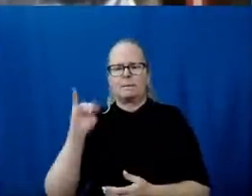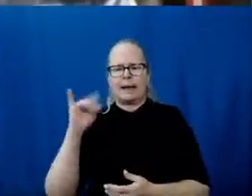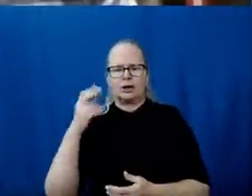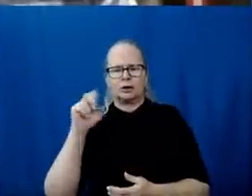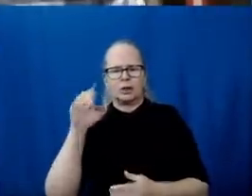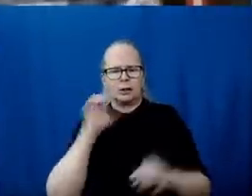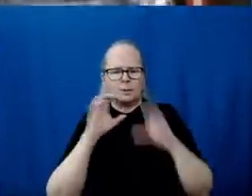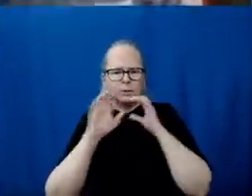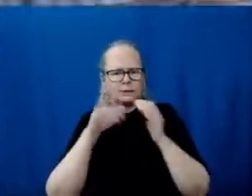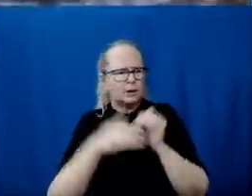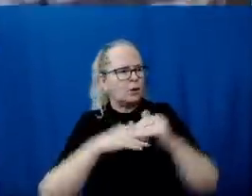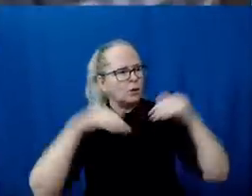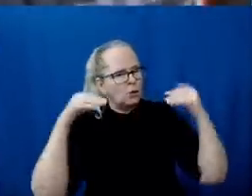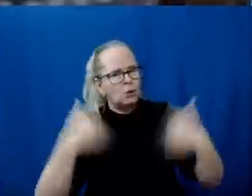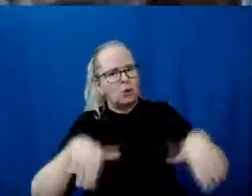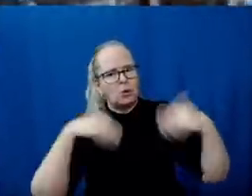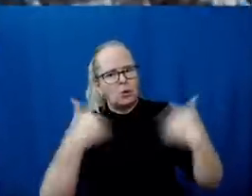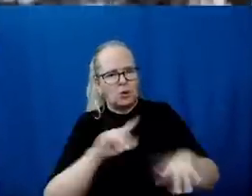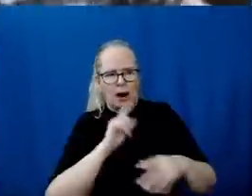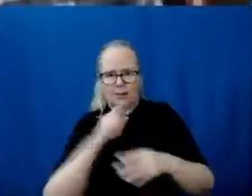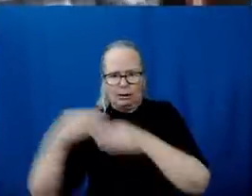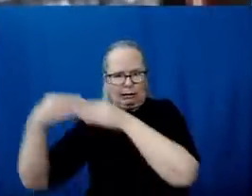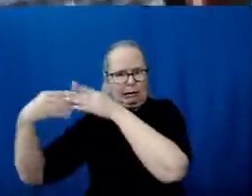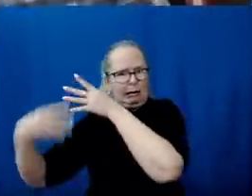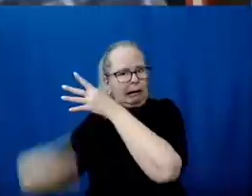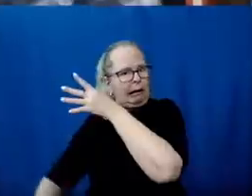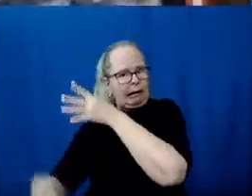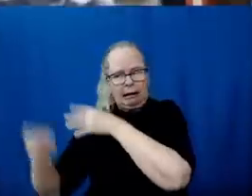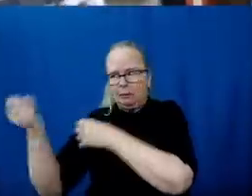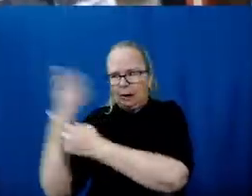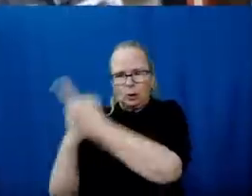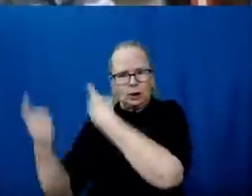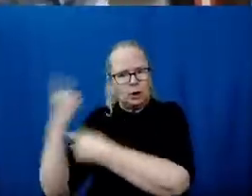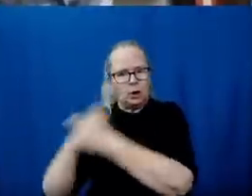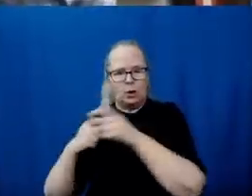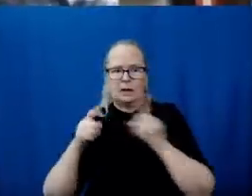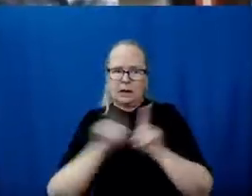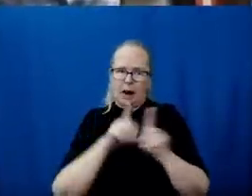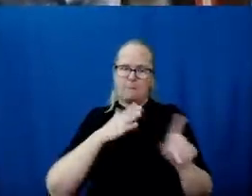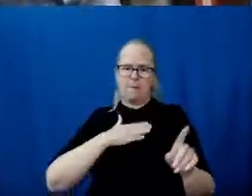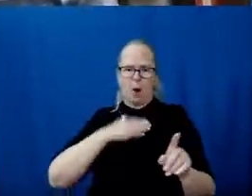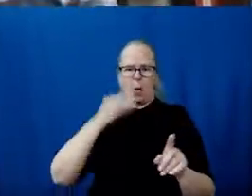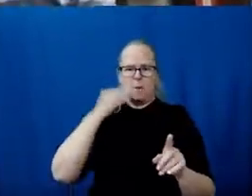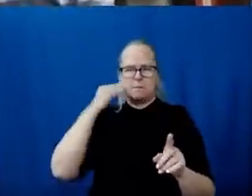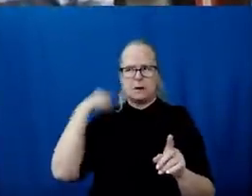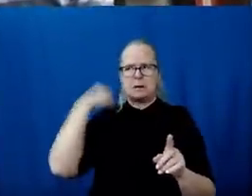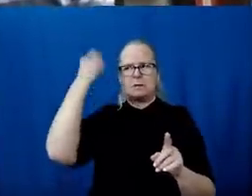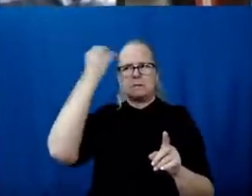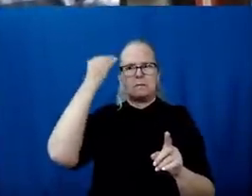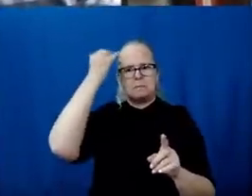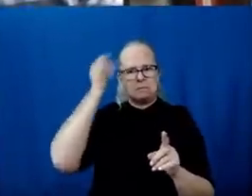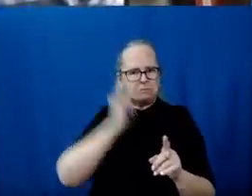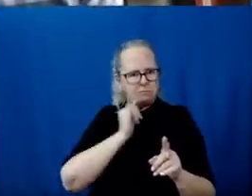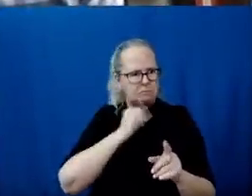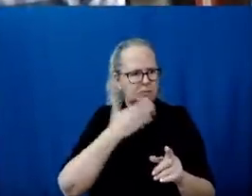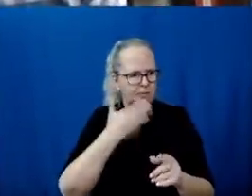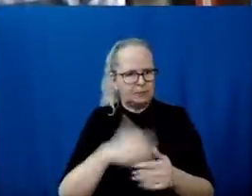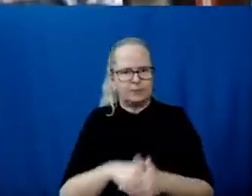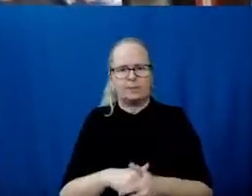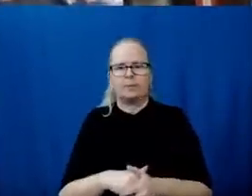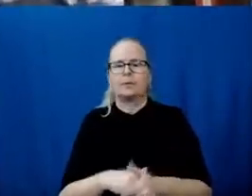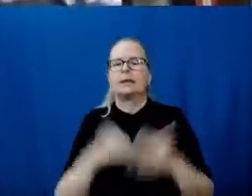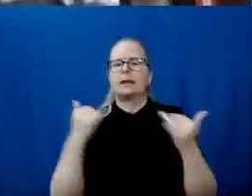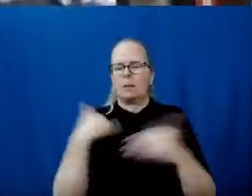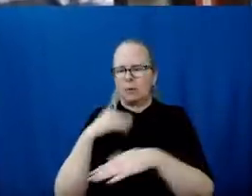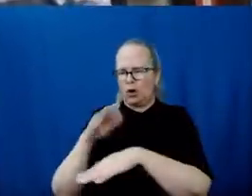Dr. Parkins. I have many questions that have come in from folks at home, as well as ones that I thought about before we